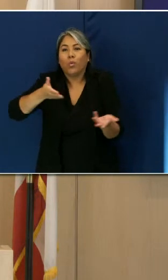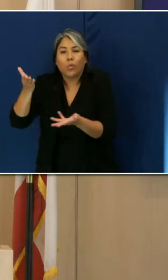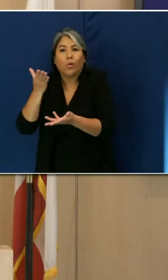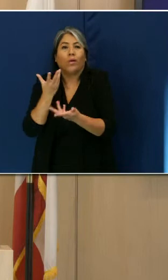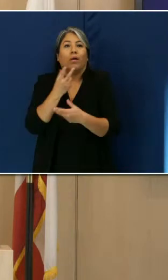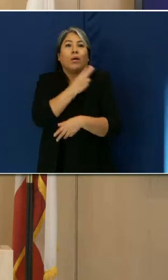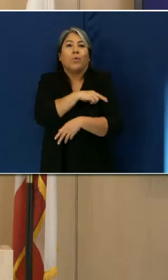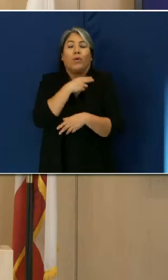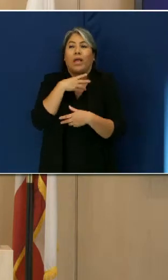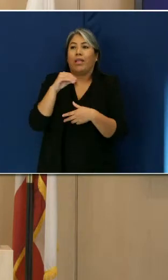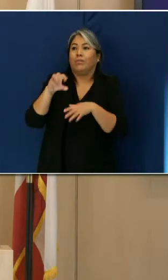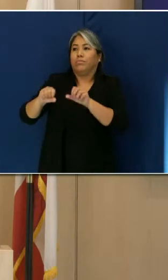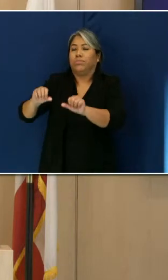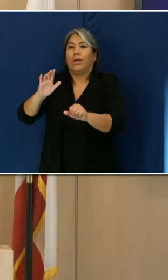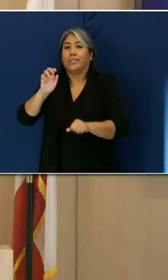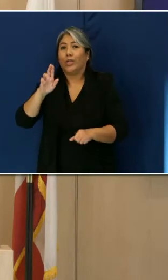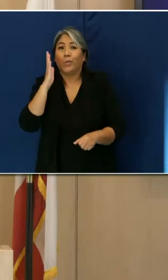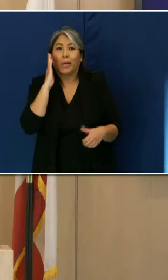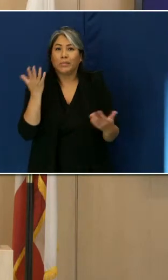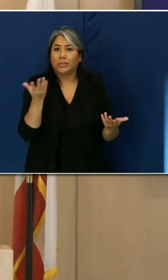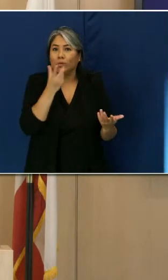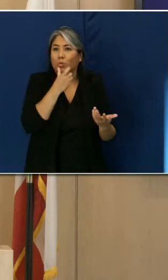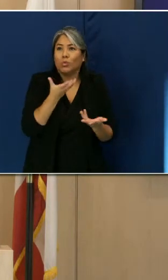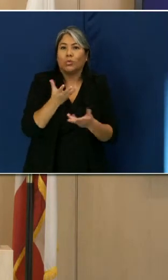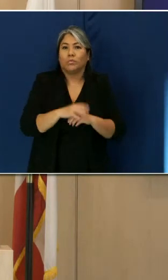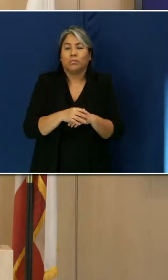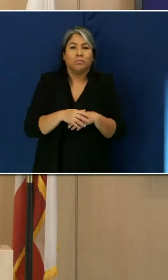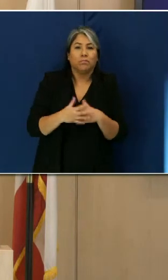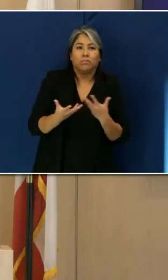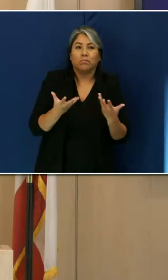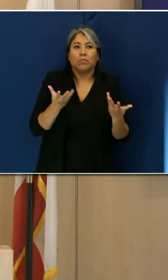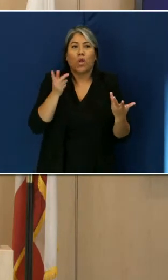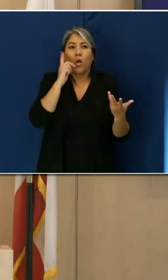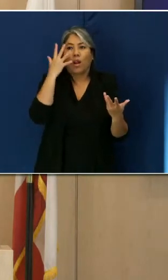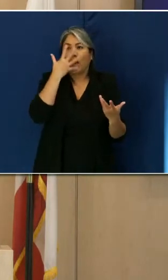filling ICU beds? Okay, Dr. Wooten's going to respond.